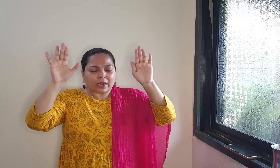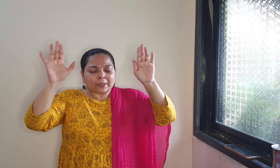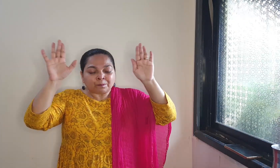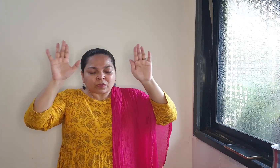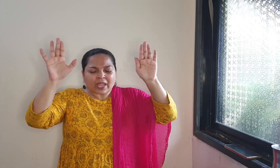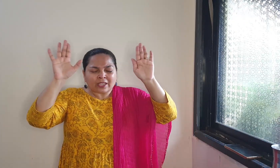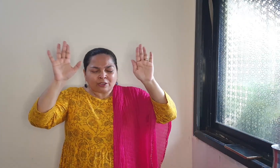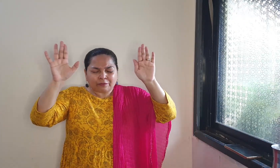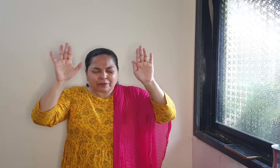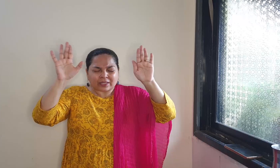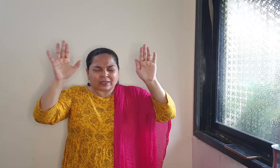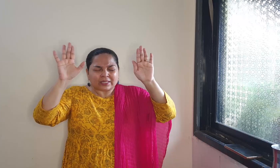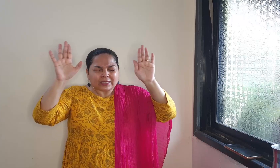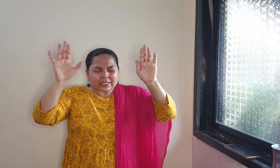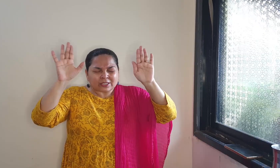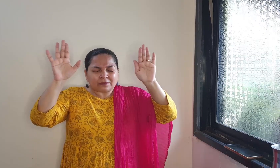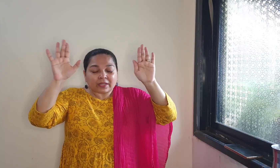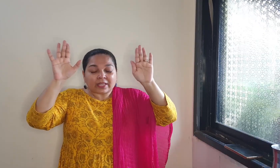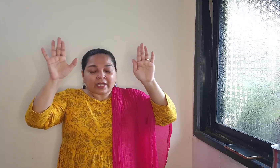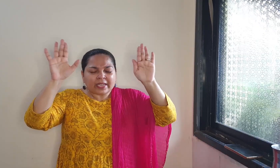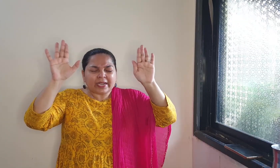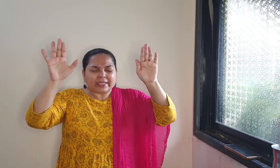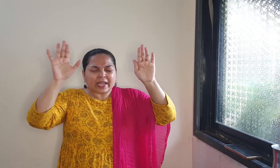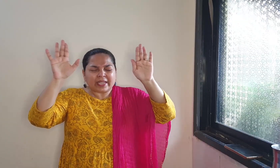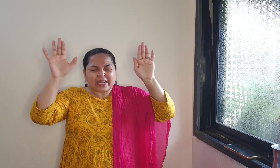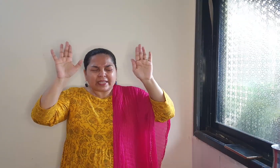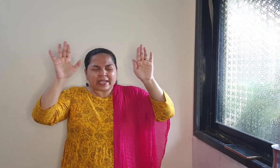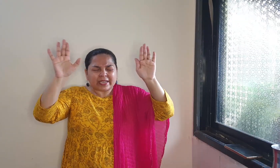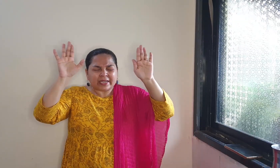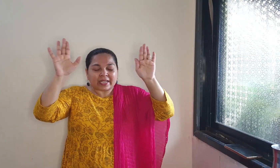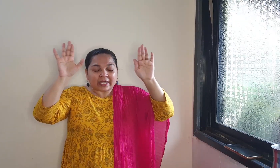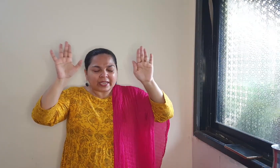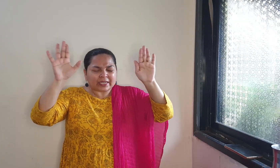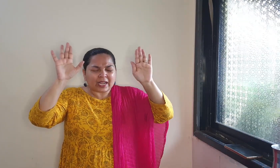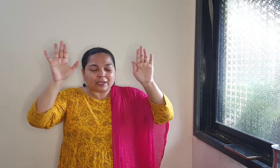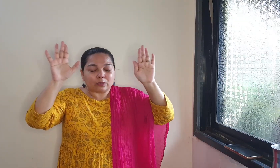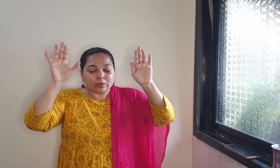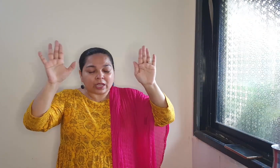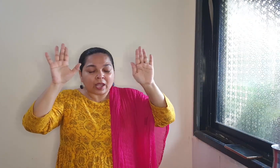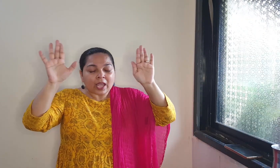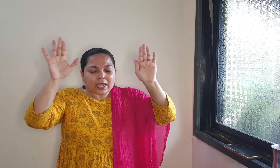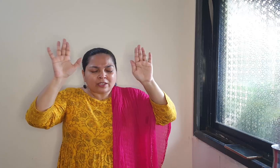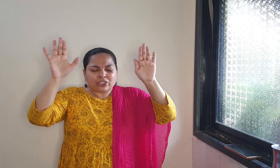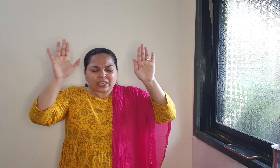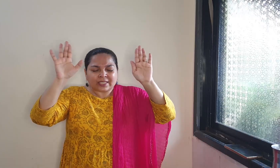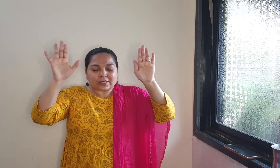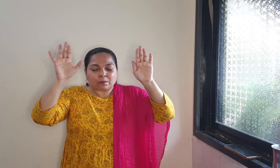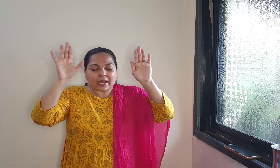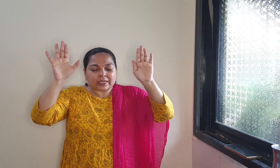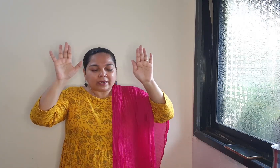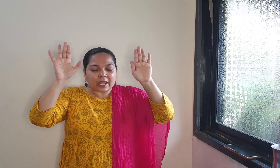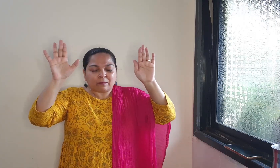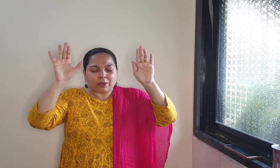you, Father. Thank you, Father. Yes, Father, they are healed, they are healed, they are healed, they are healed. Hallelujah. In